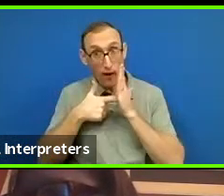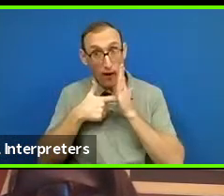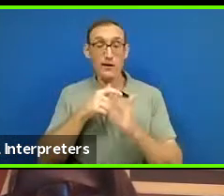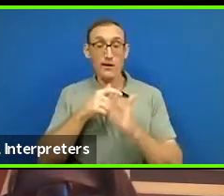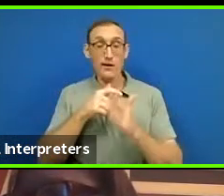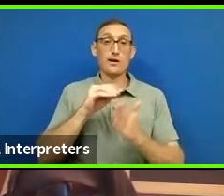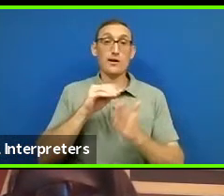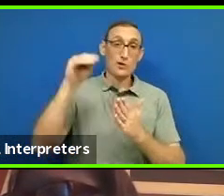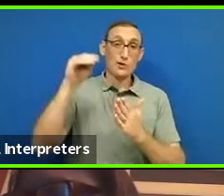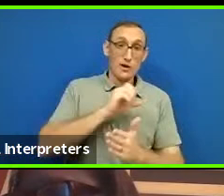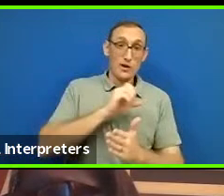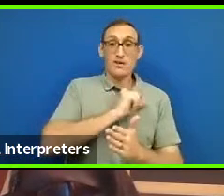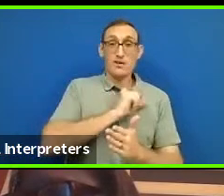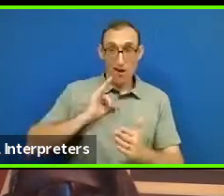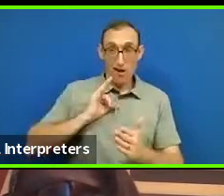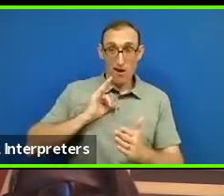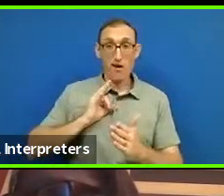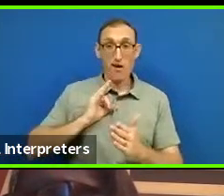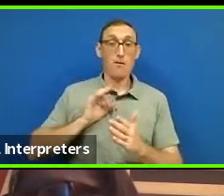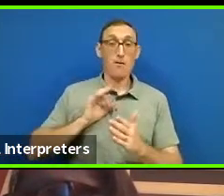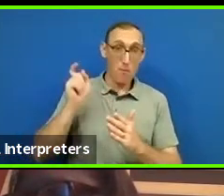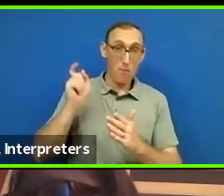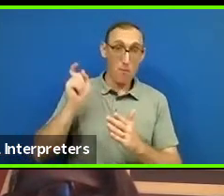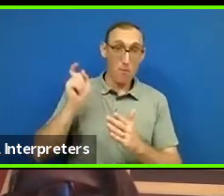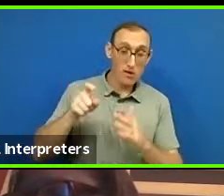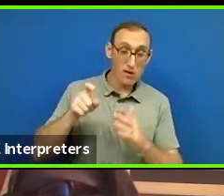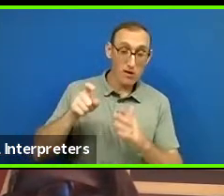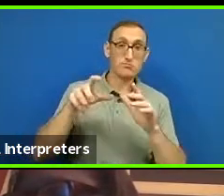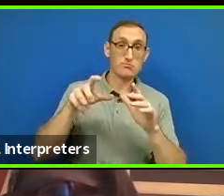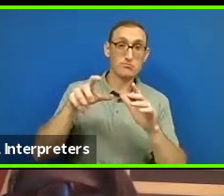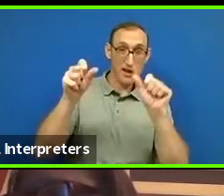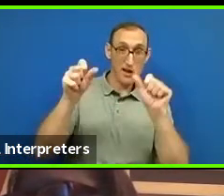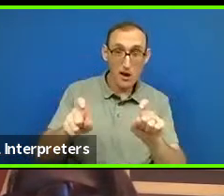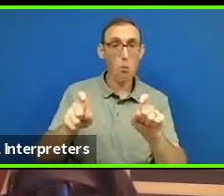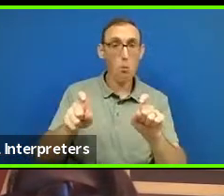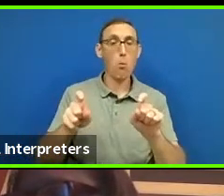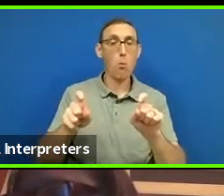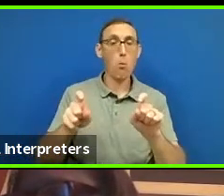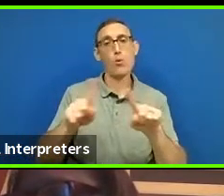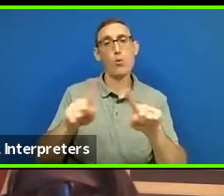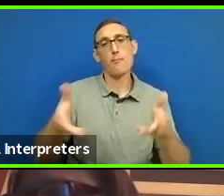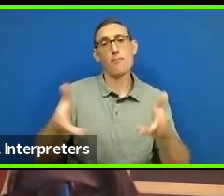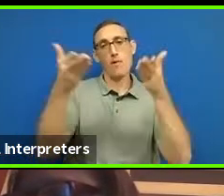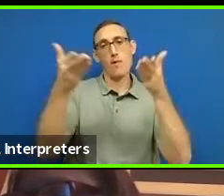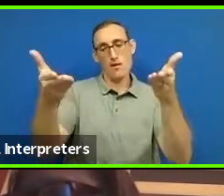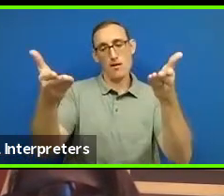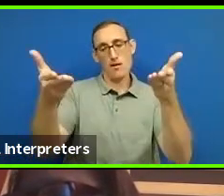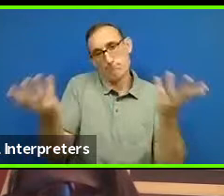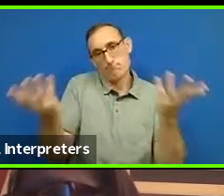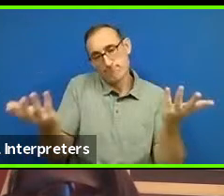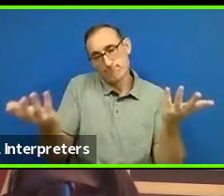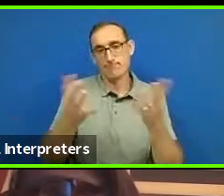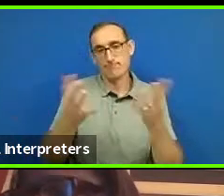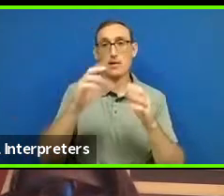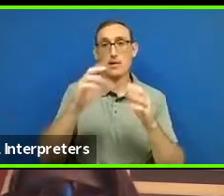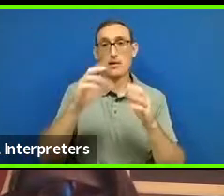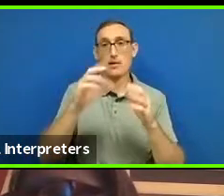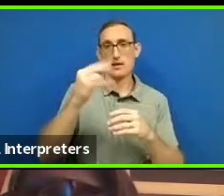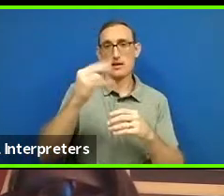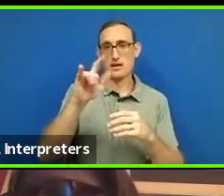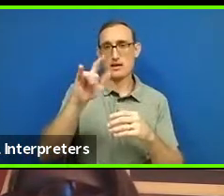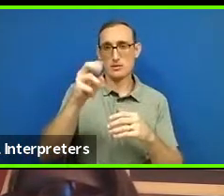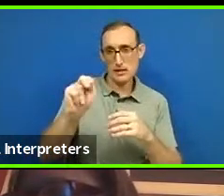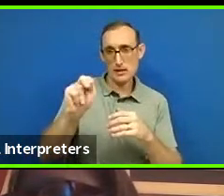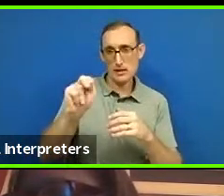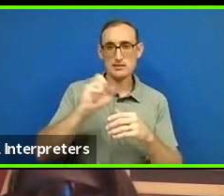provide opportunities for them too. And that's what we've tried to do at the Hillsman Health Center. Many of our staff have taken advantage of that, but